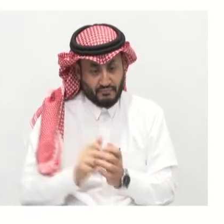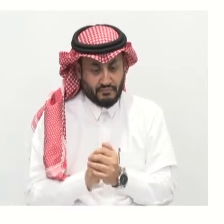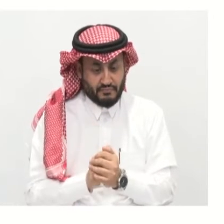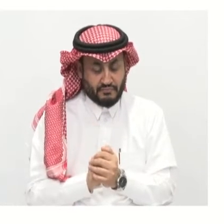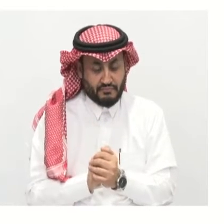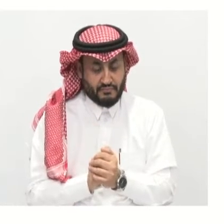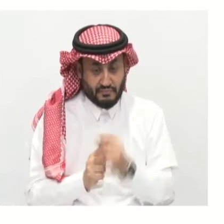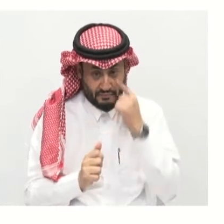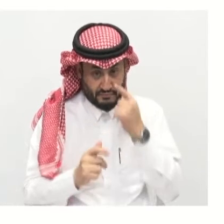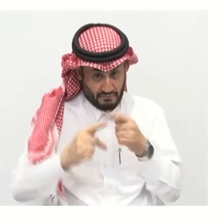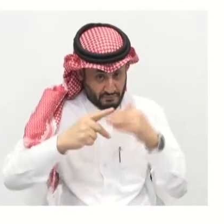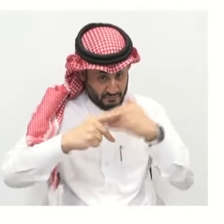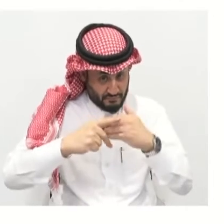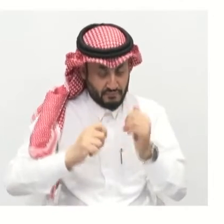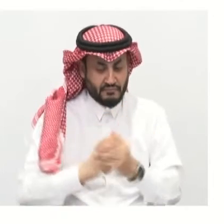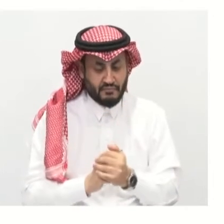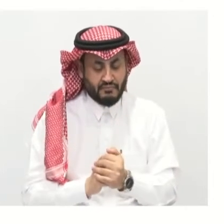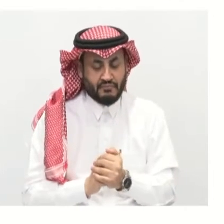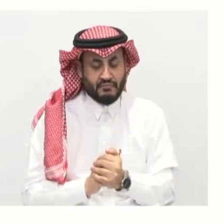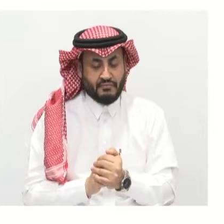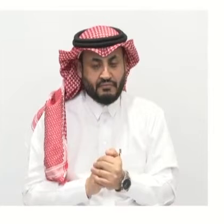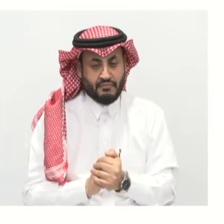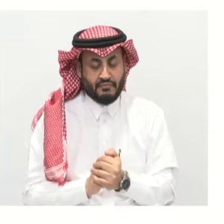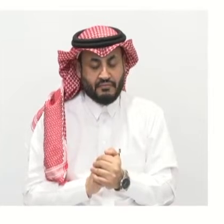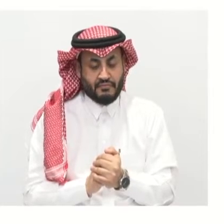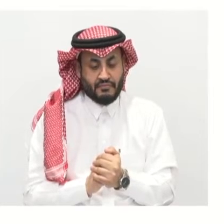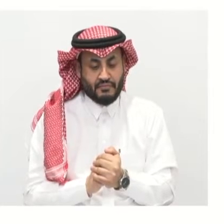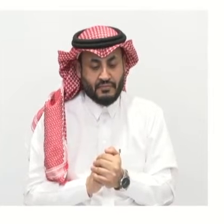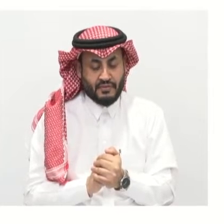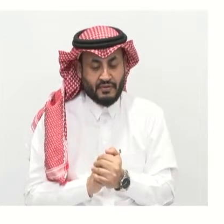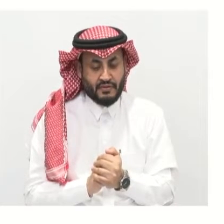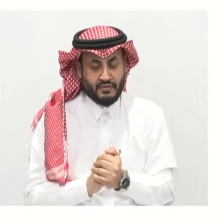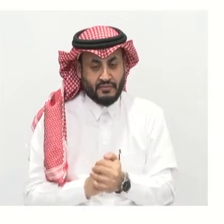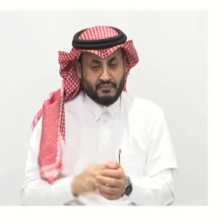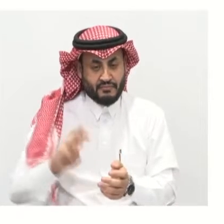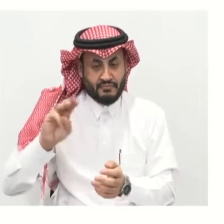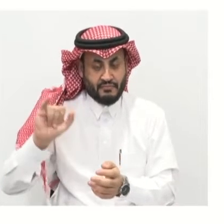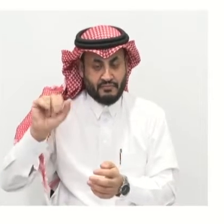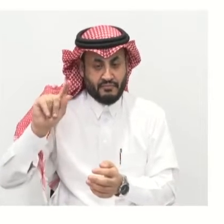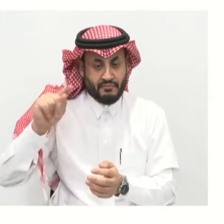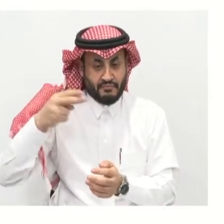Maybe later, your friend will tell you what happened or why they are sad. I can play